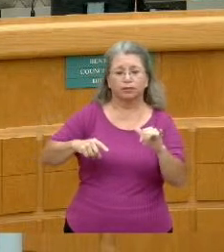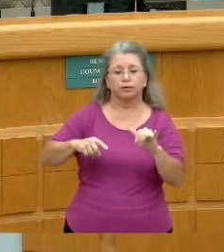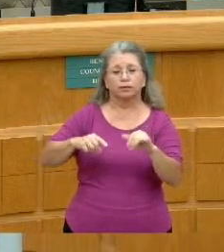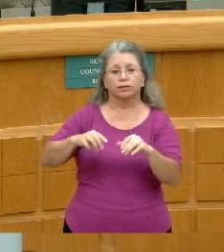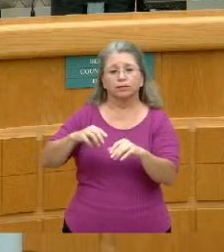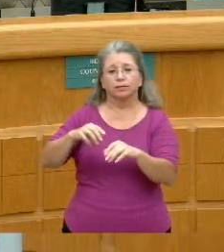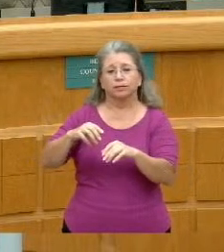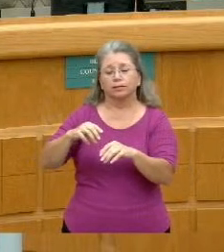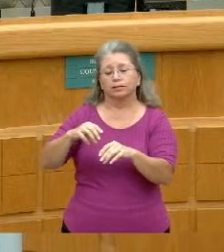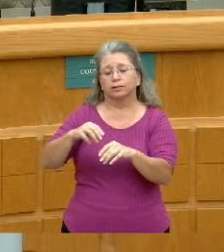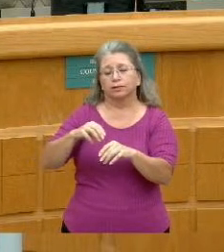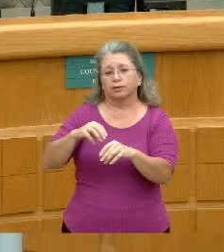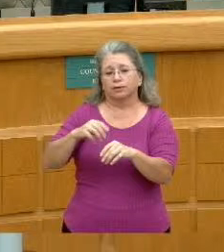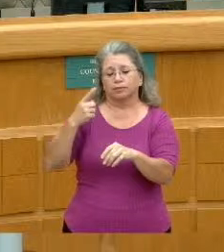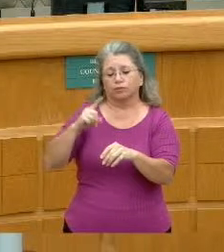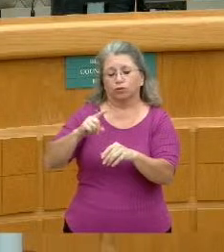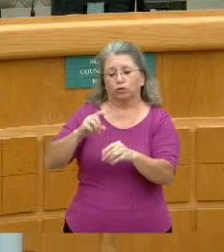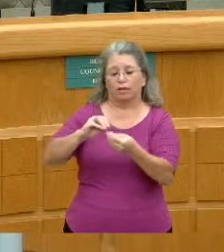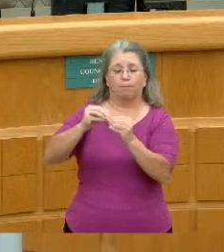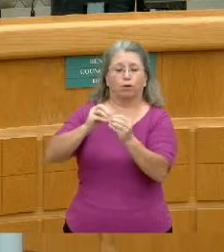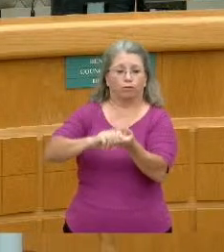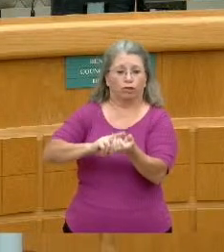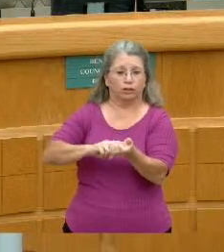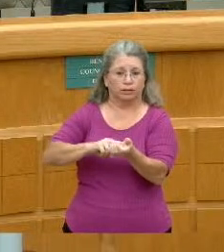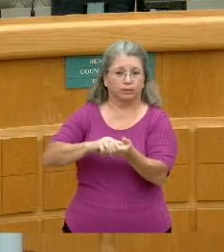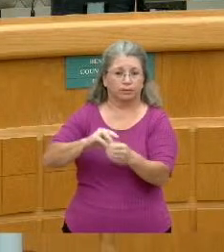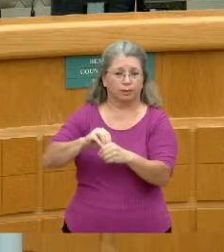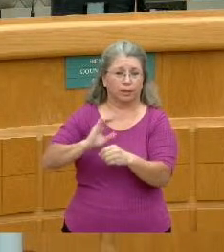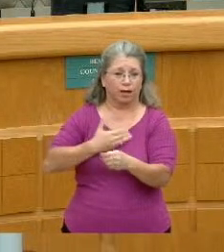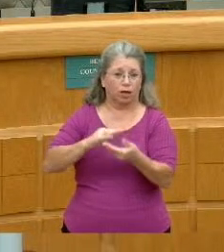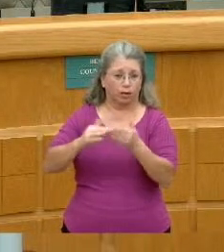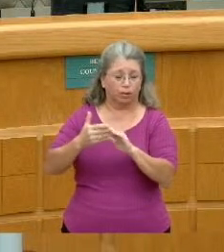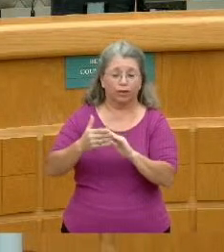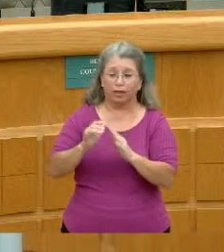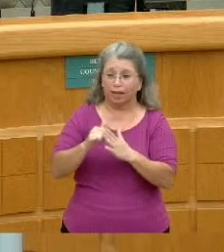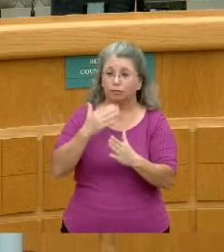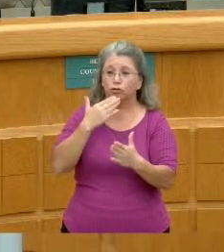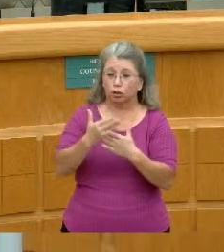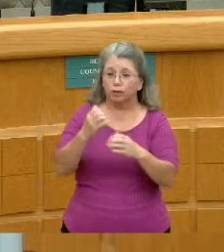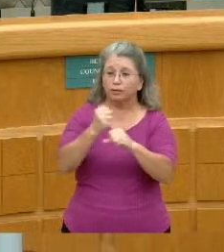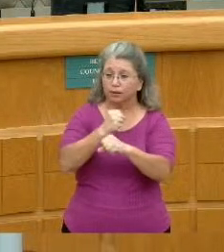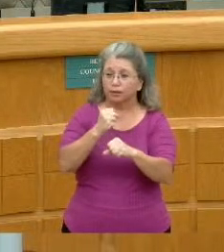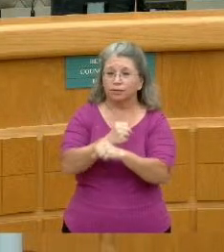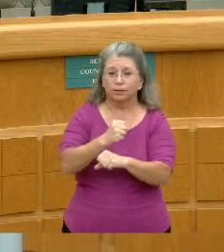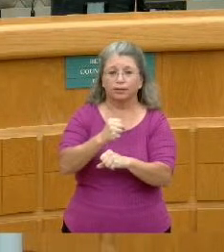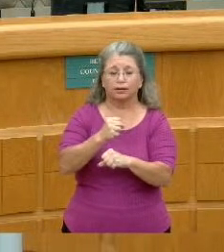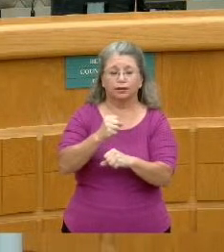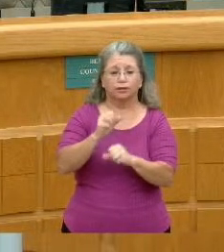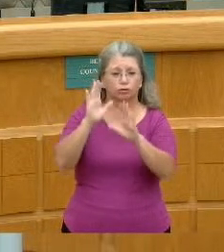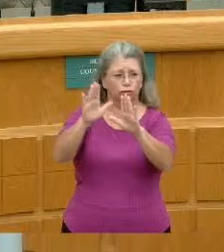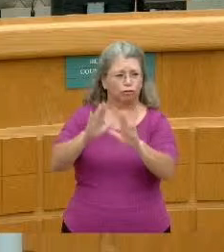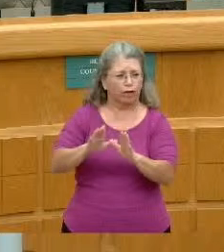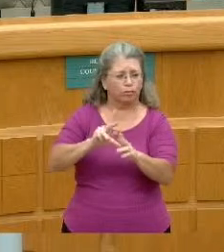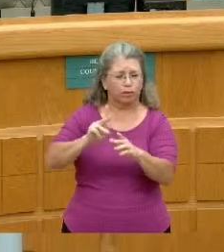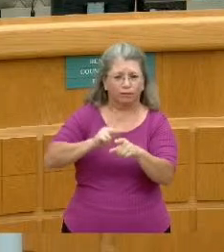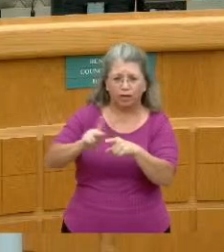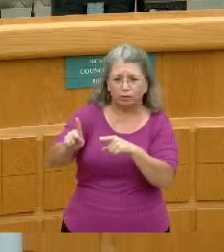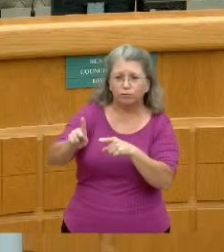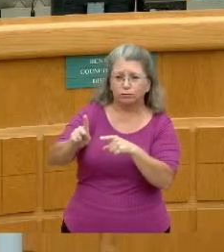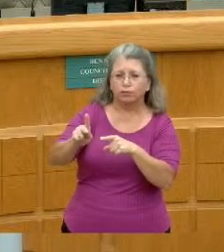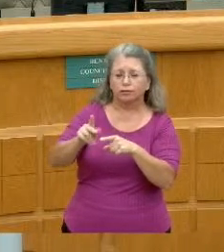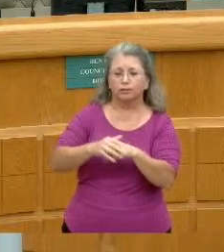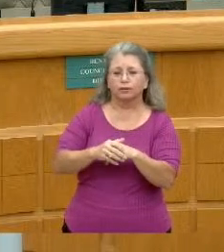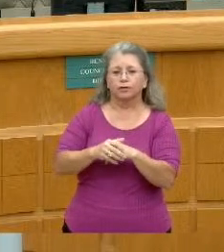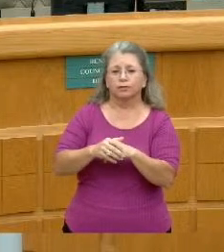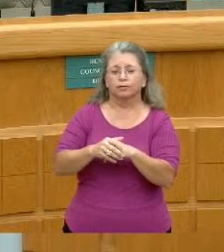profession. So that's some real good statistics, right, and a great profession. I did want